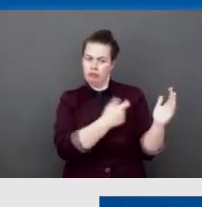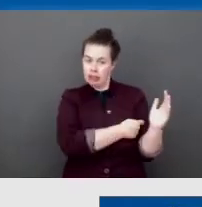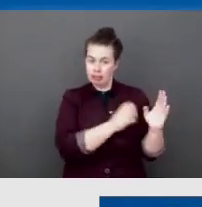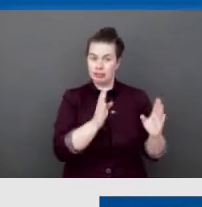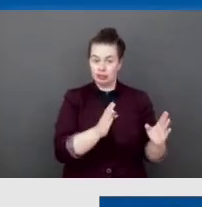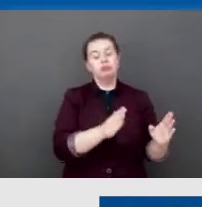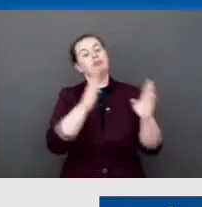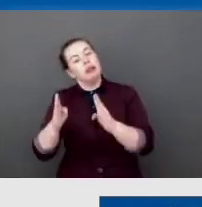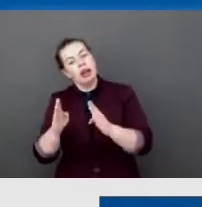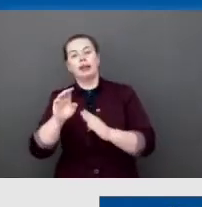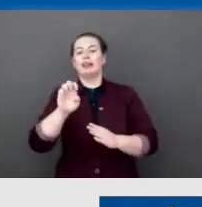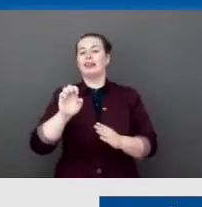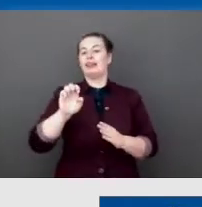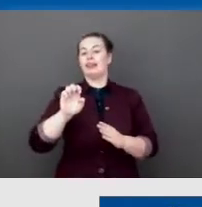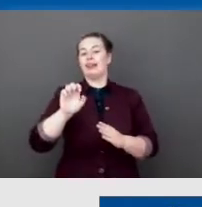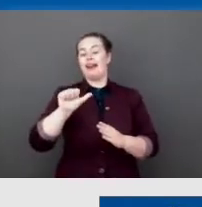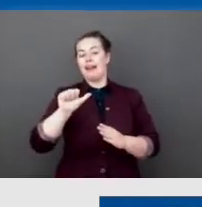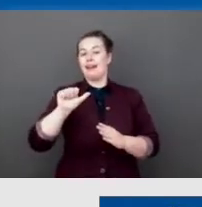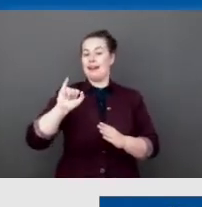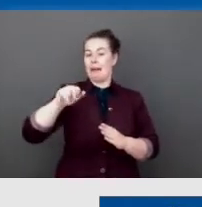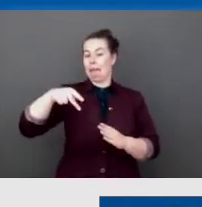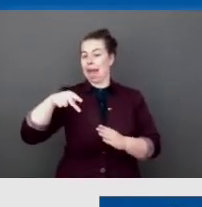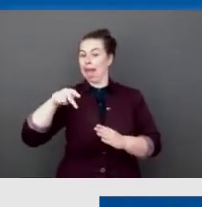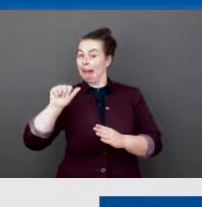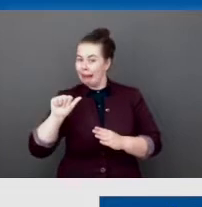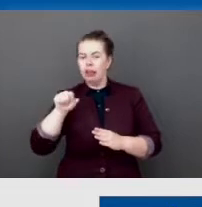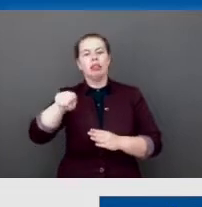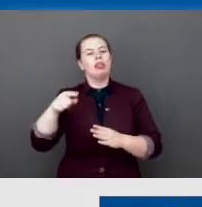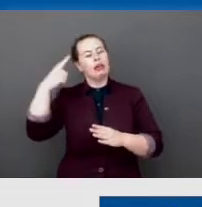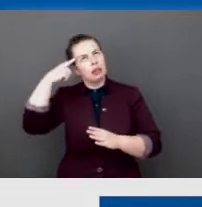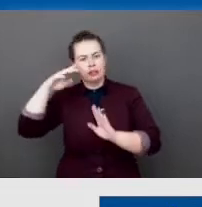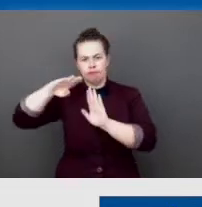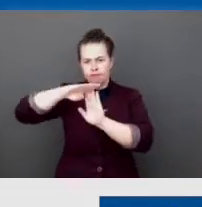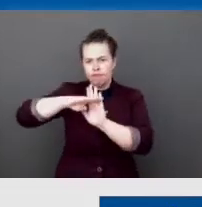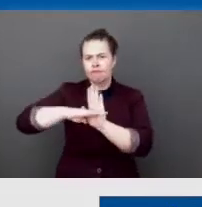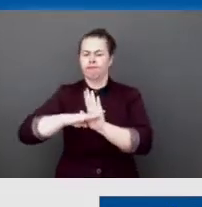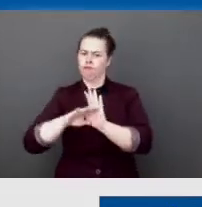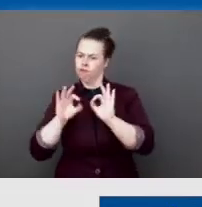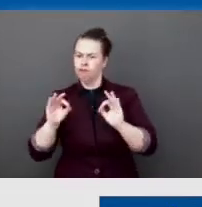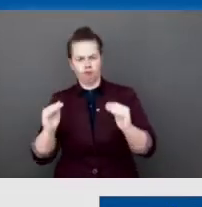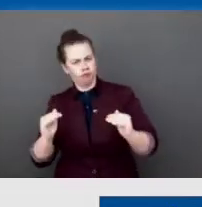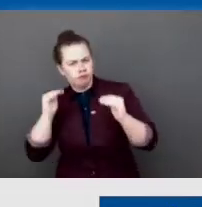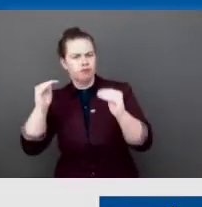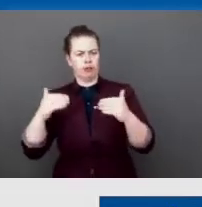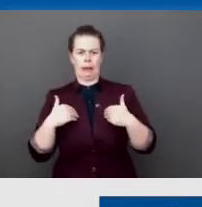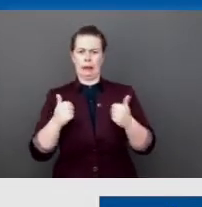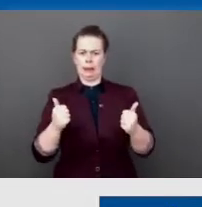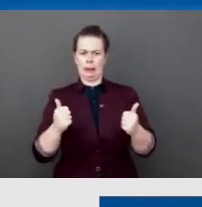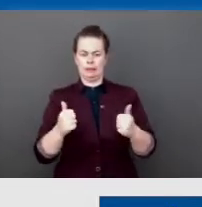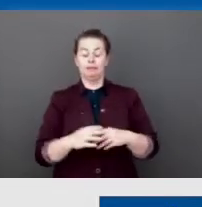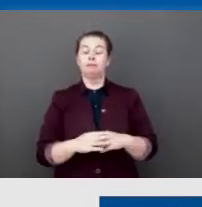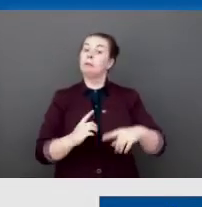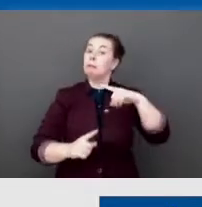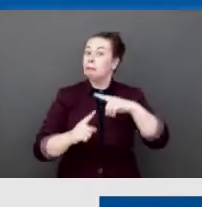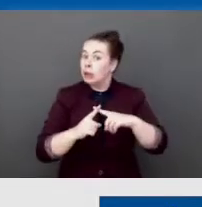the RQIA, which carries out inspectors to meet standards. One other key body is the Patient and Client Council, representing our patients and